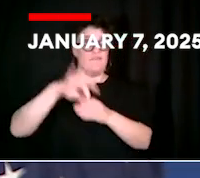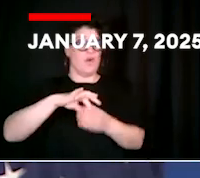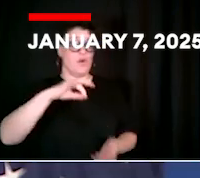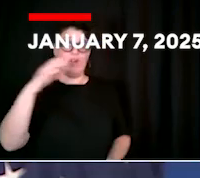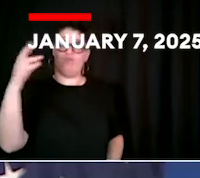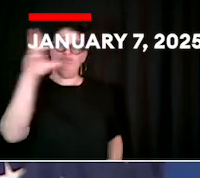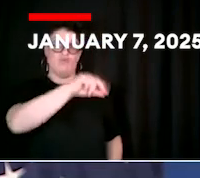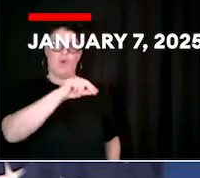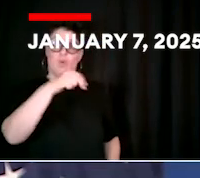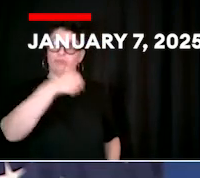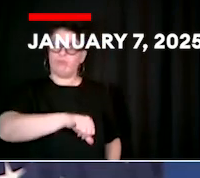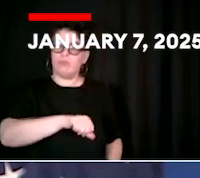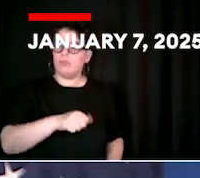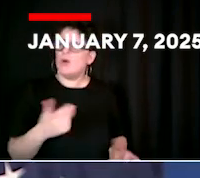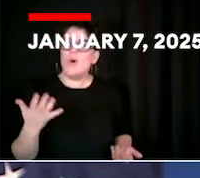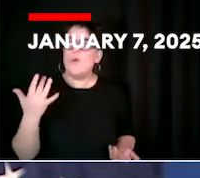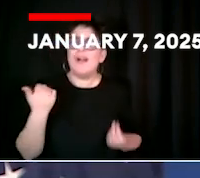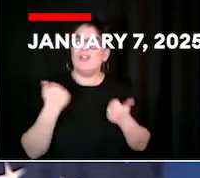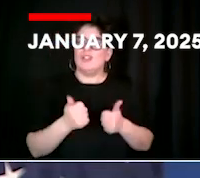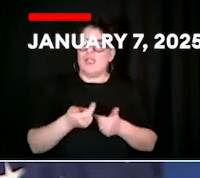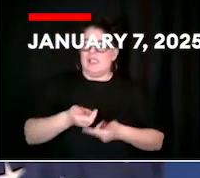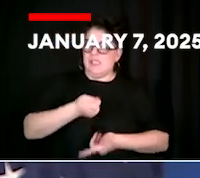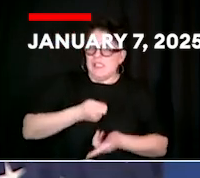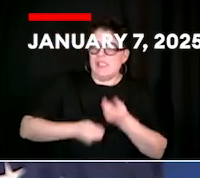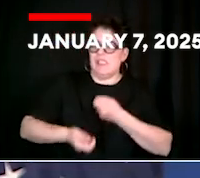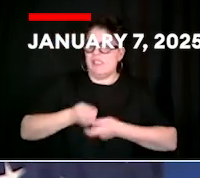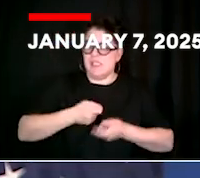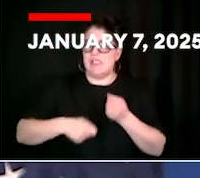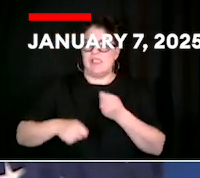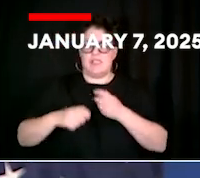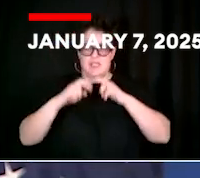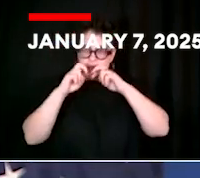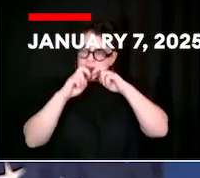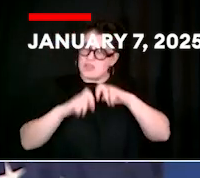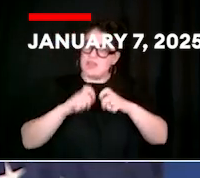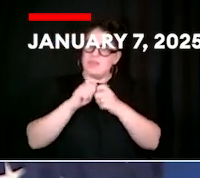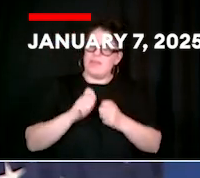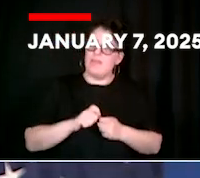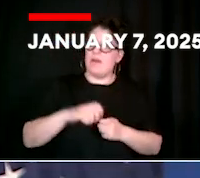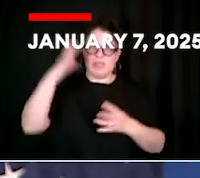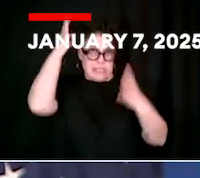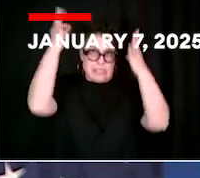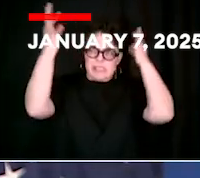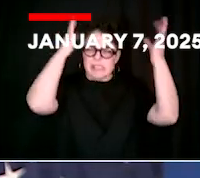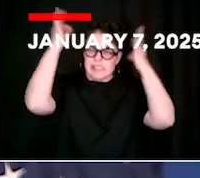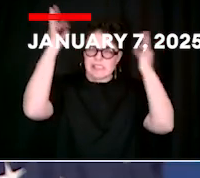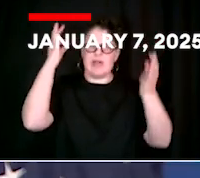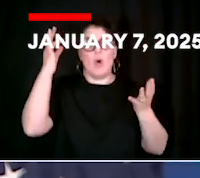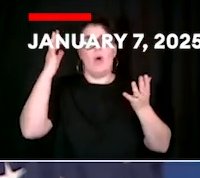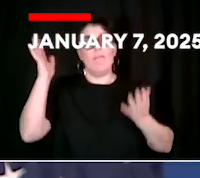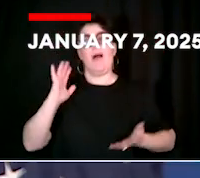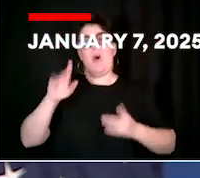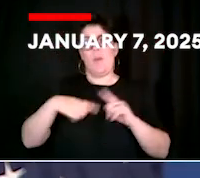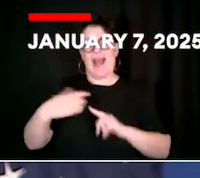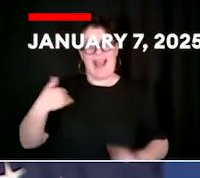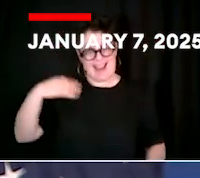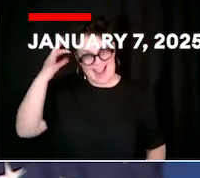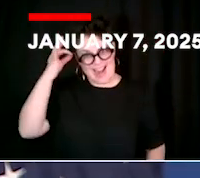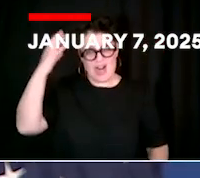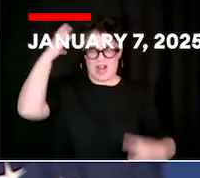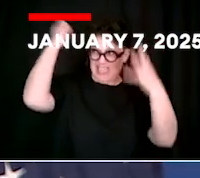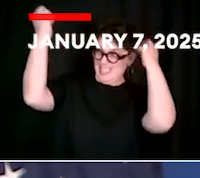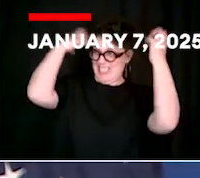Why try to pull my hair out, or when I had hair? Why try to pull that out on something that's not in my